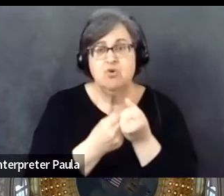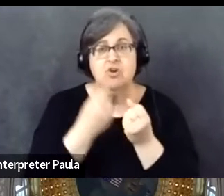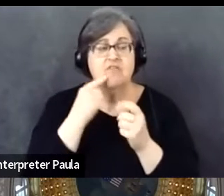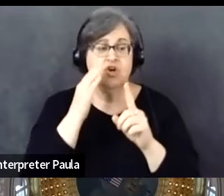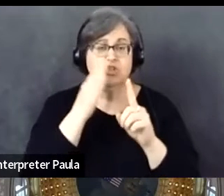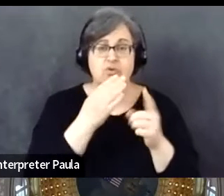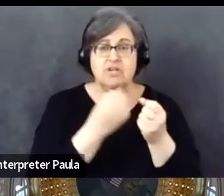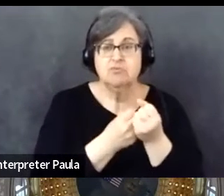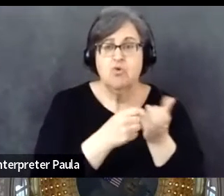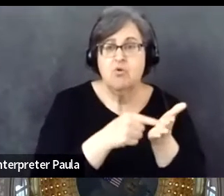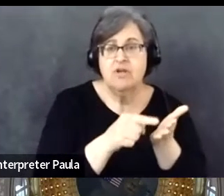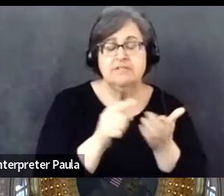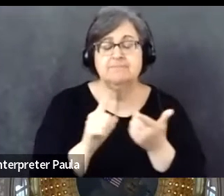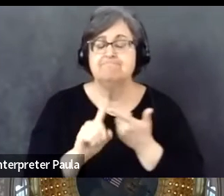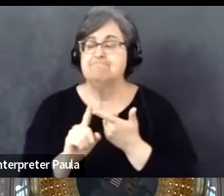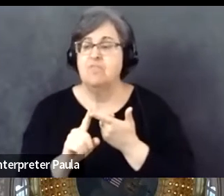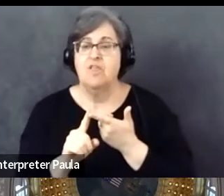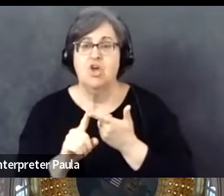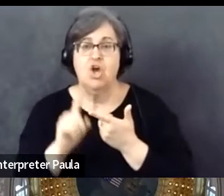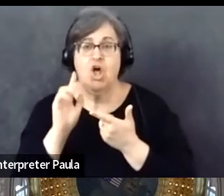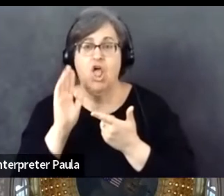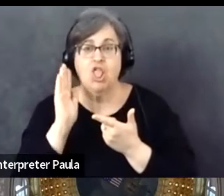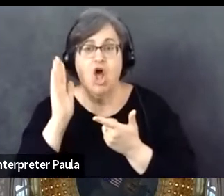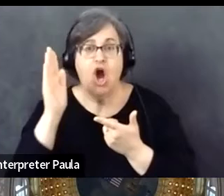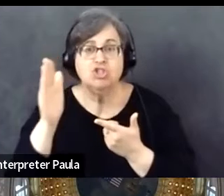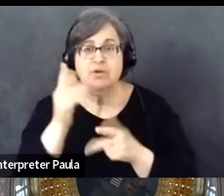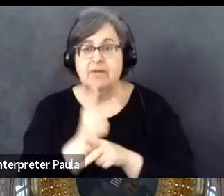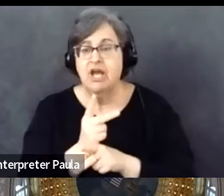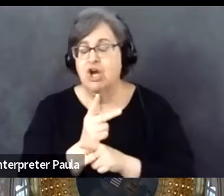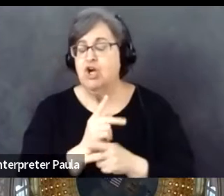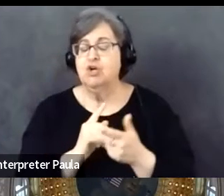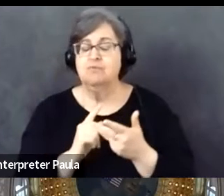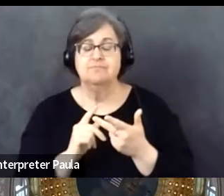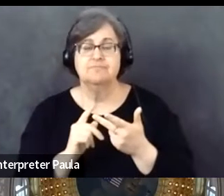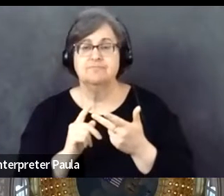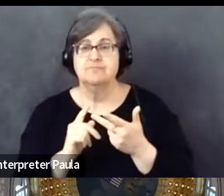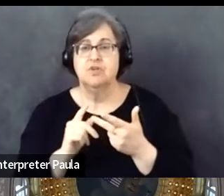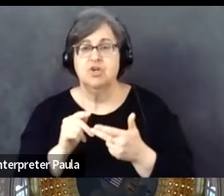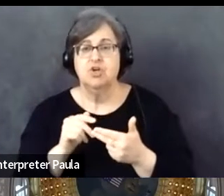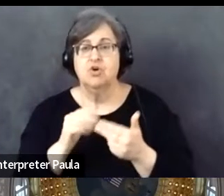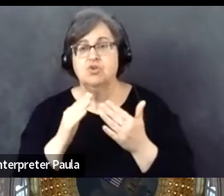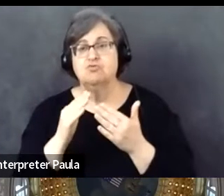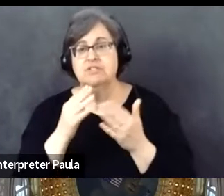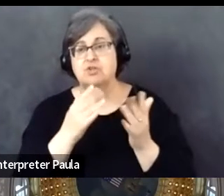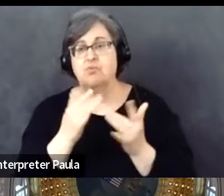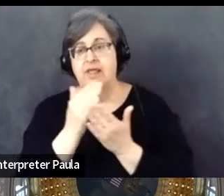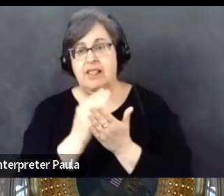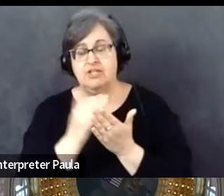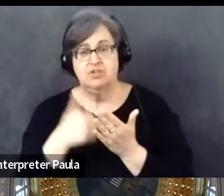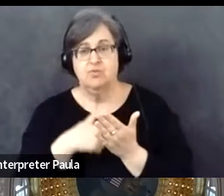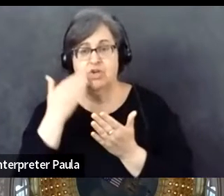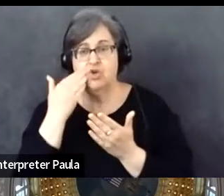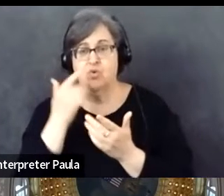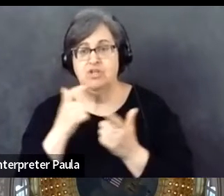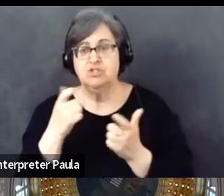support wages, whether it's for long-term care, or addressing the waiting list, which we know is really large. It's